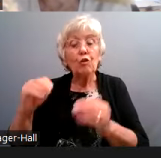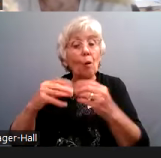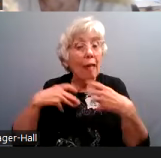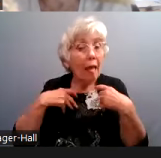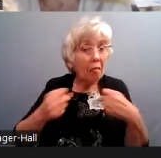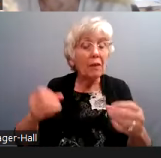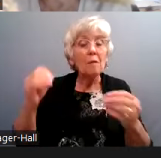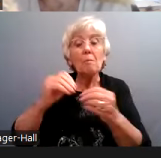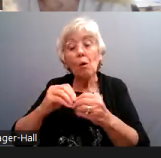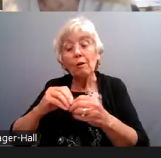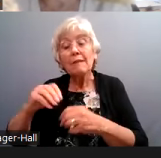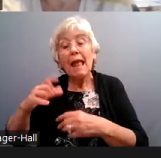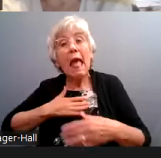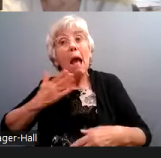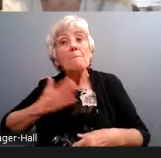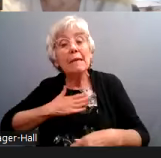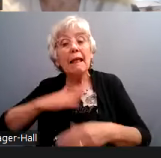and then the happier that they'll be.